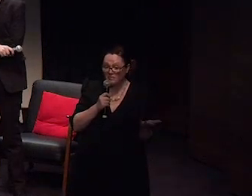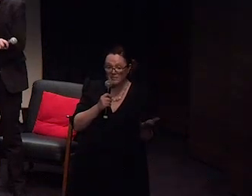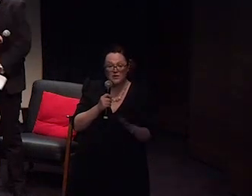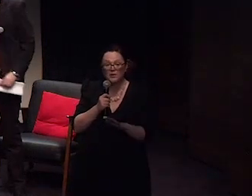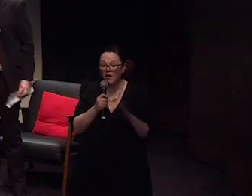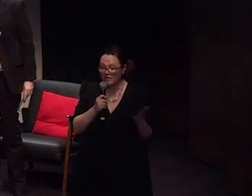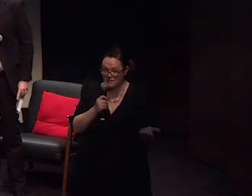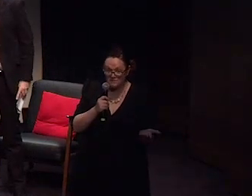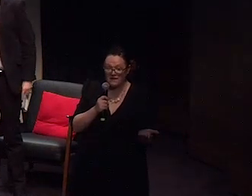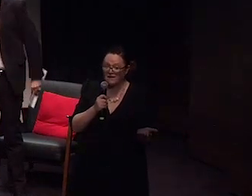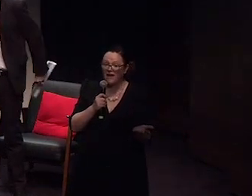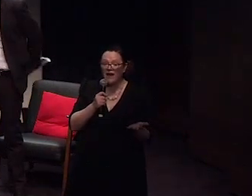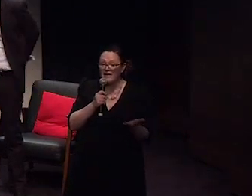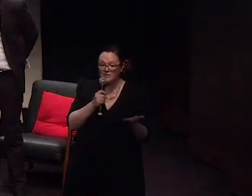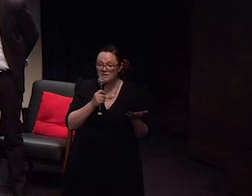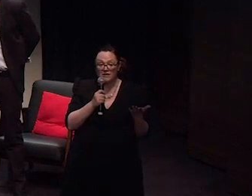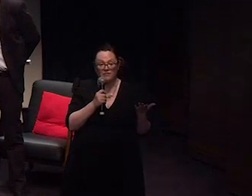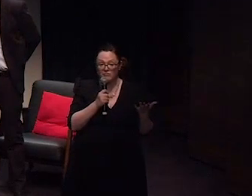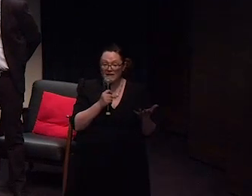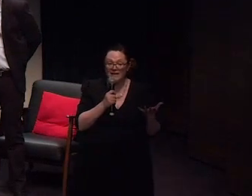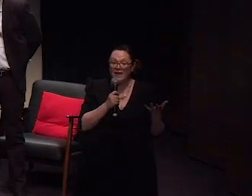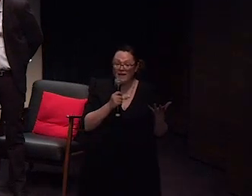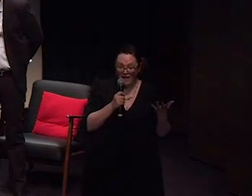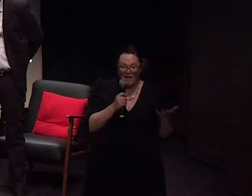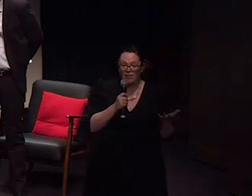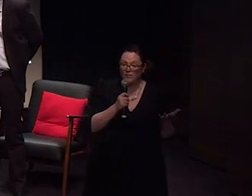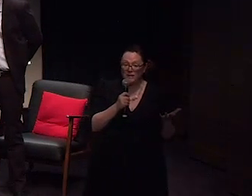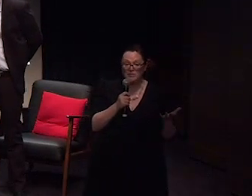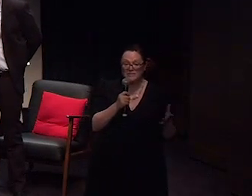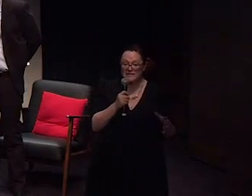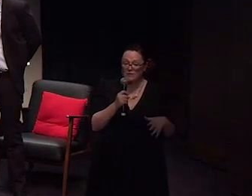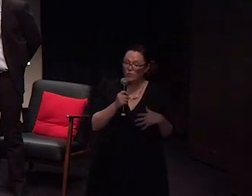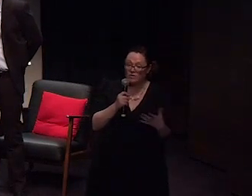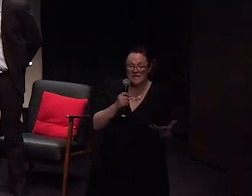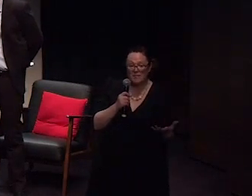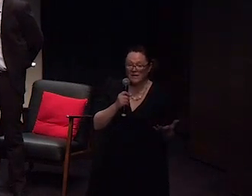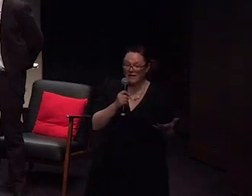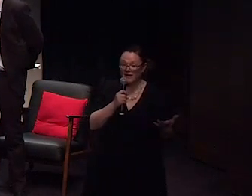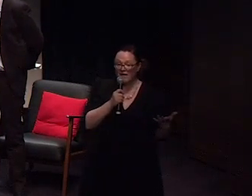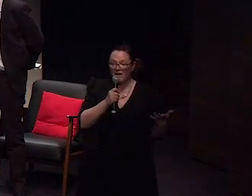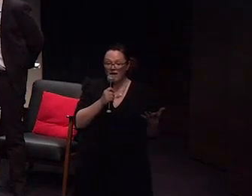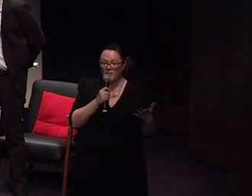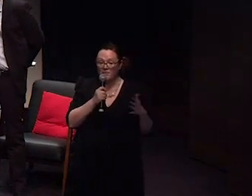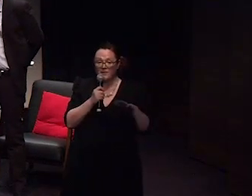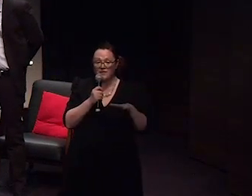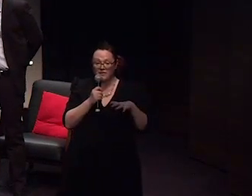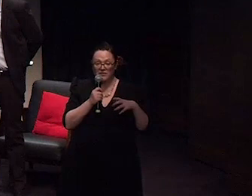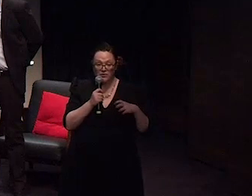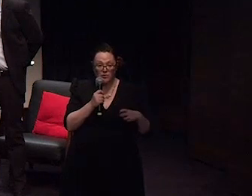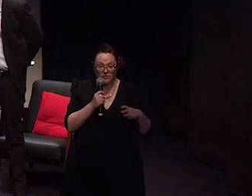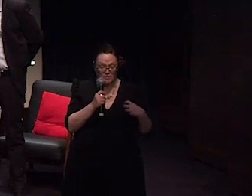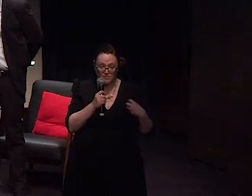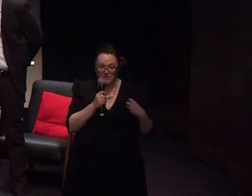for deaf people who can't speak, and it would really help people to see what's happening.